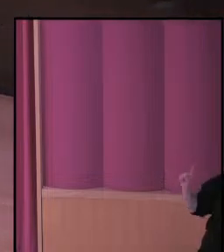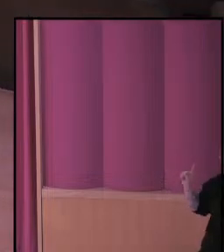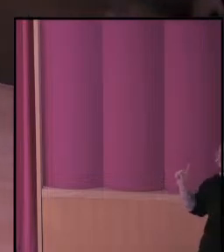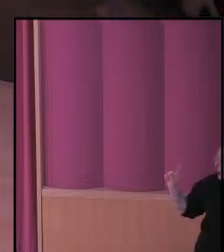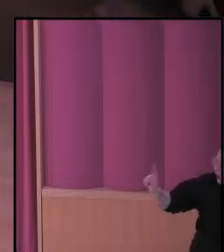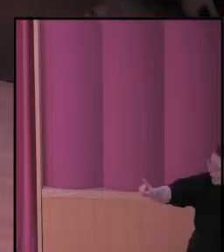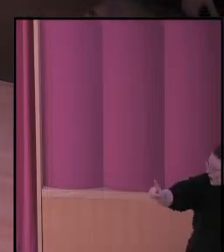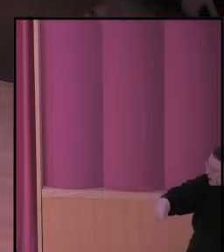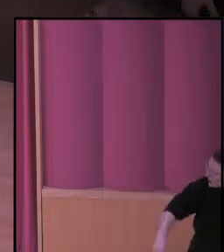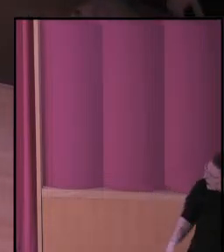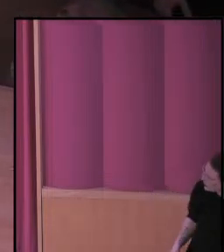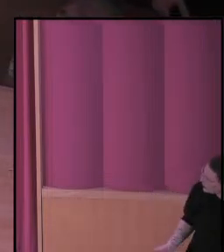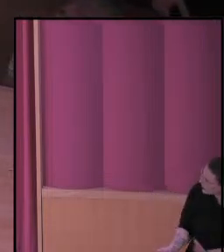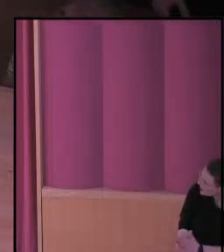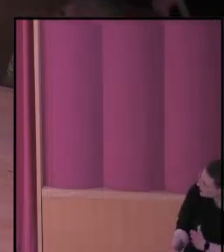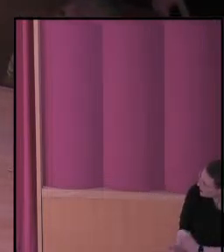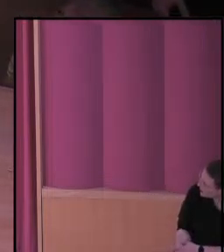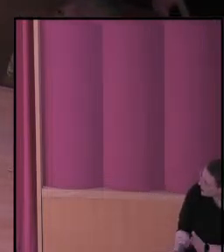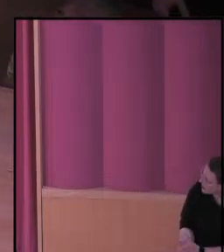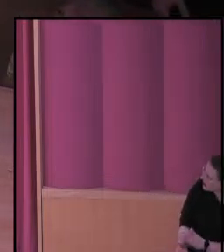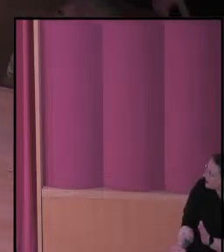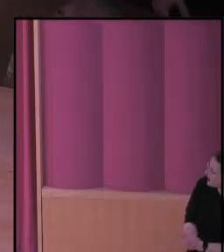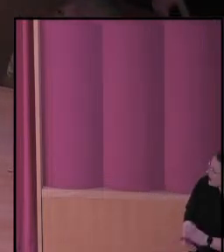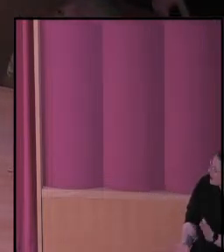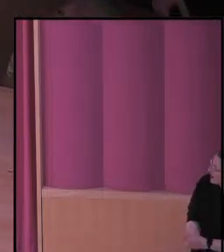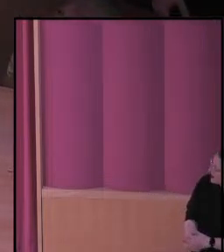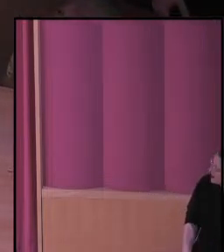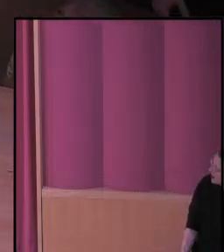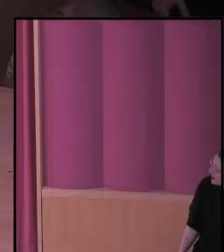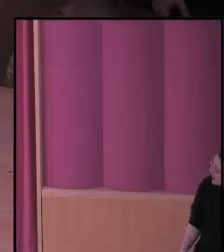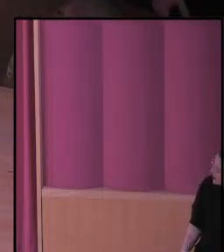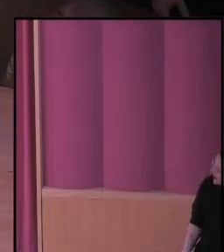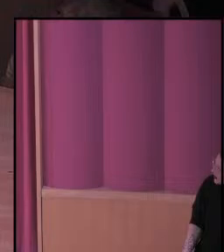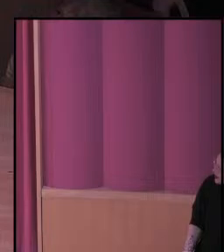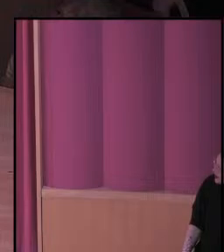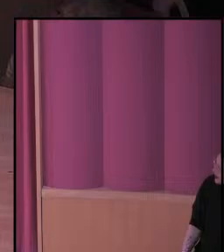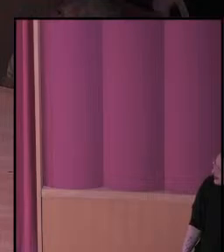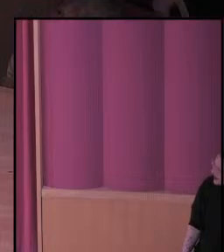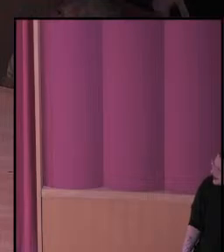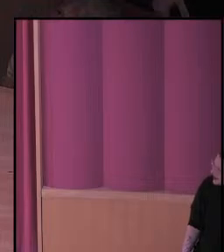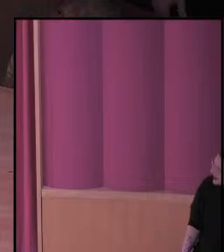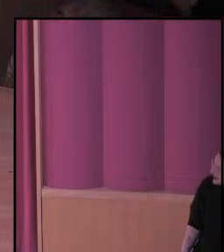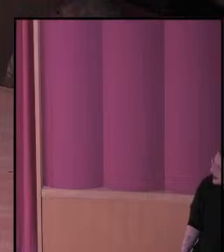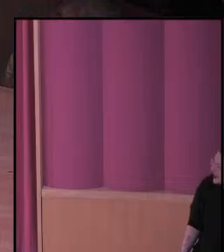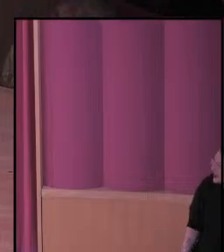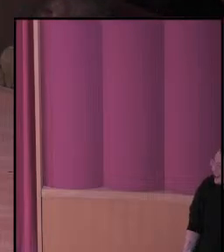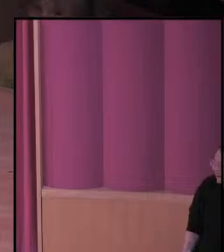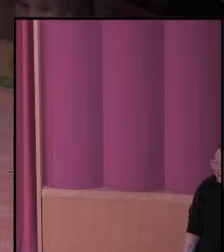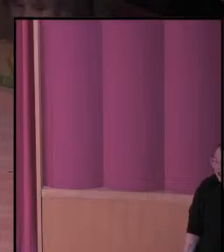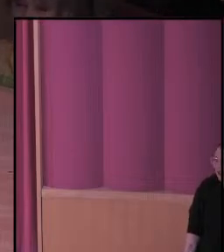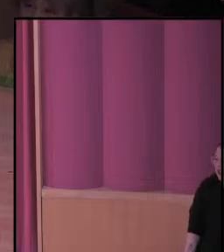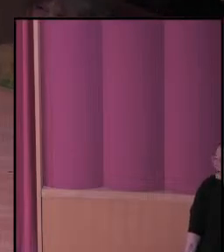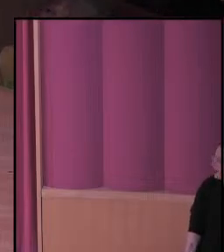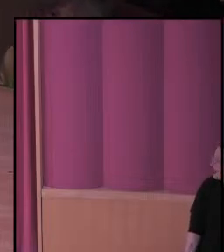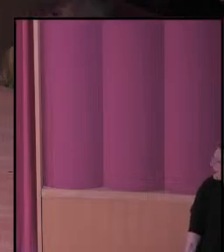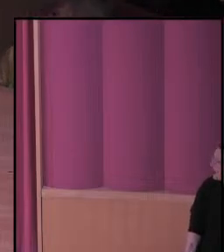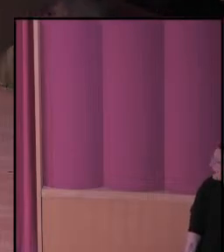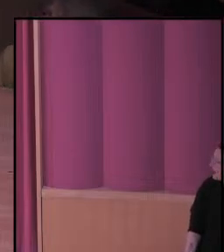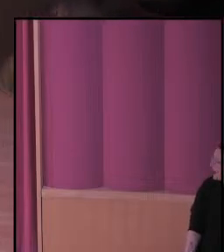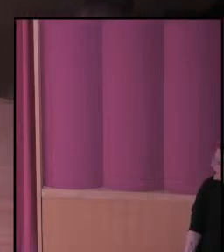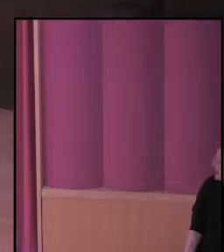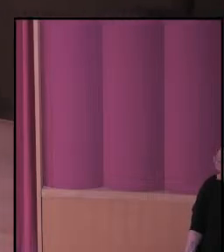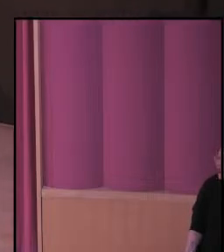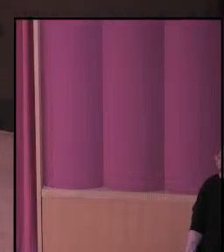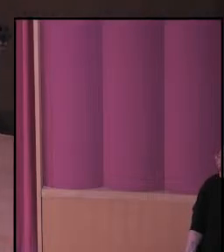horrible man. Back to the, sit over to the, where you were. Go back, sit. Okay, stand right there.